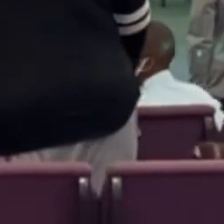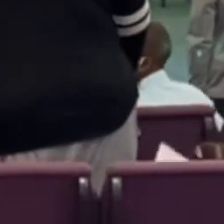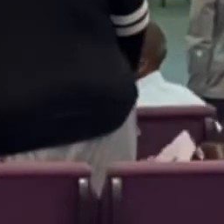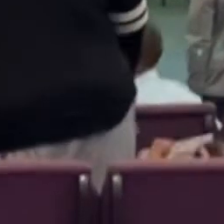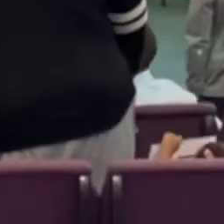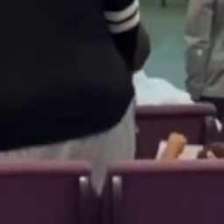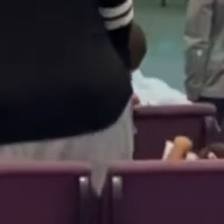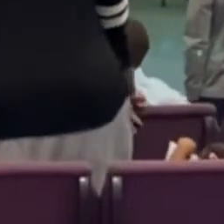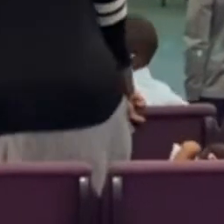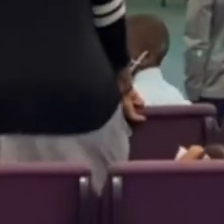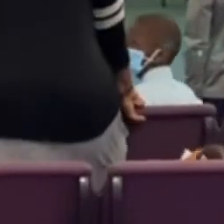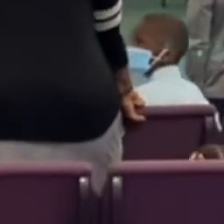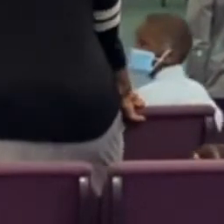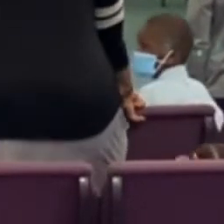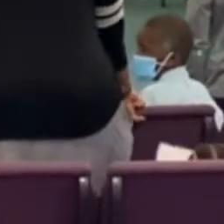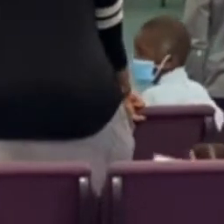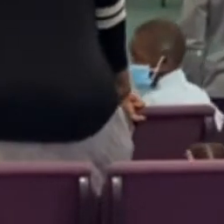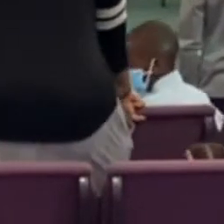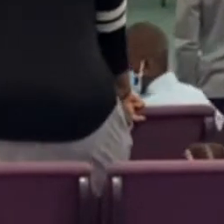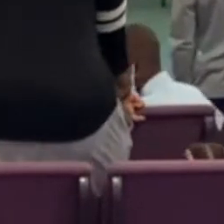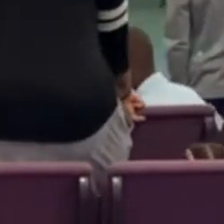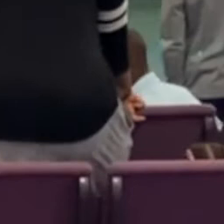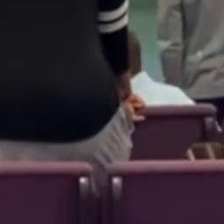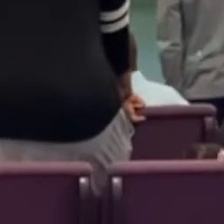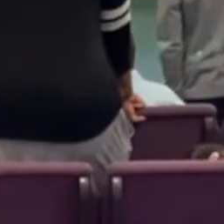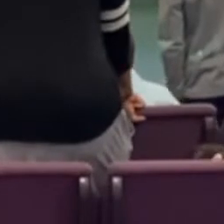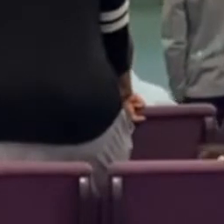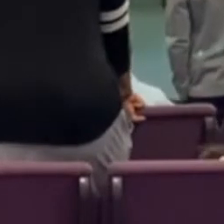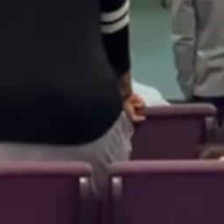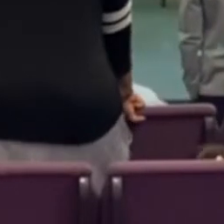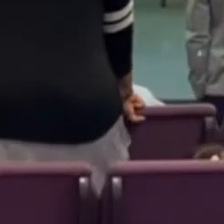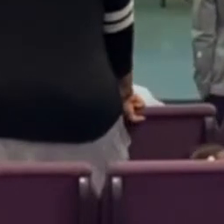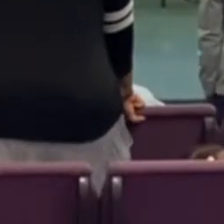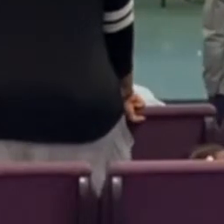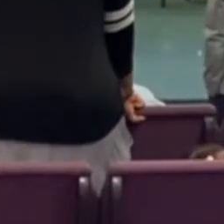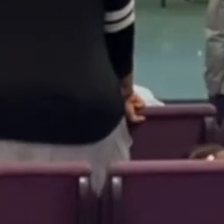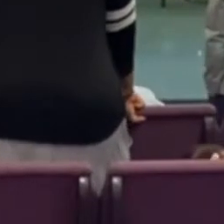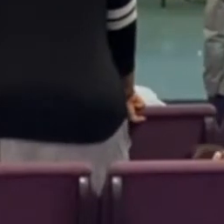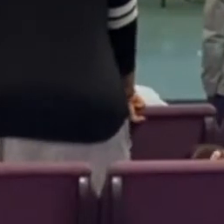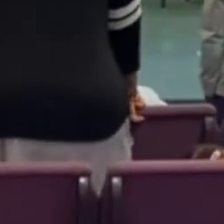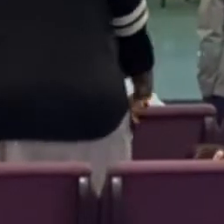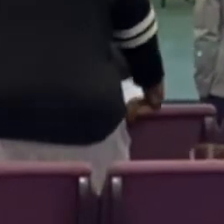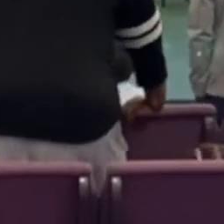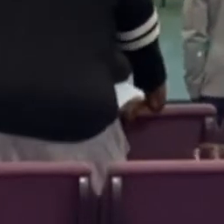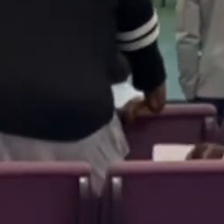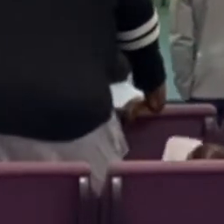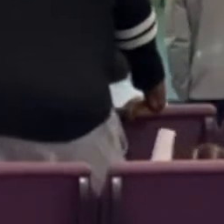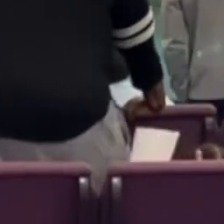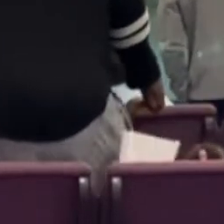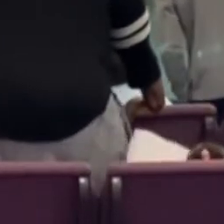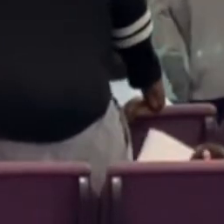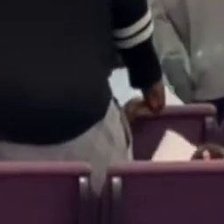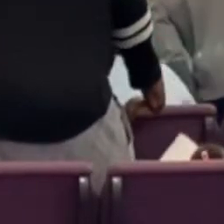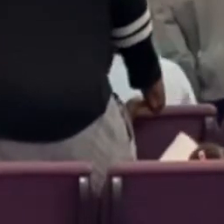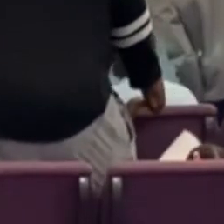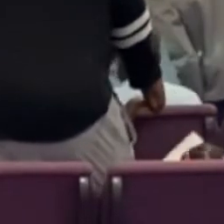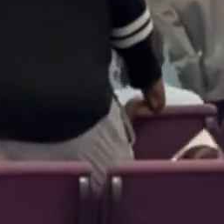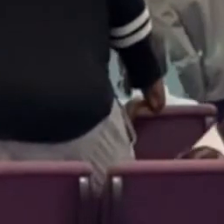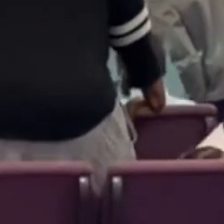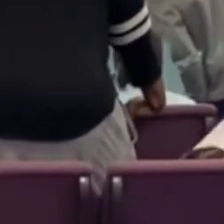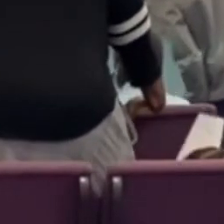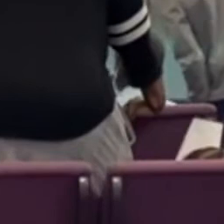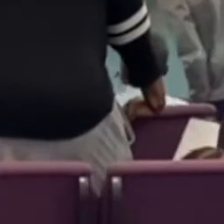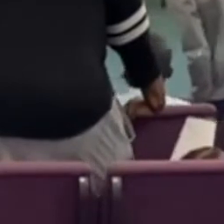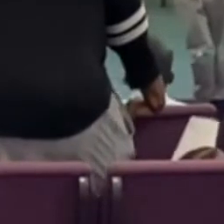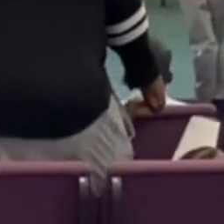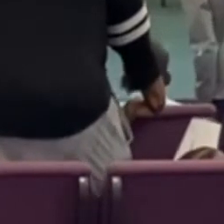in Jesus. Hallelujah. That have been refilled with the baptism of the Holy Ghost in their homes